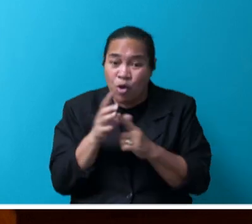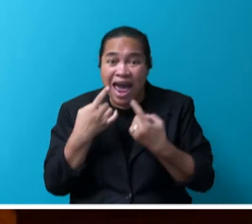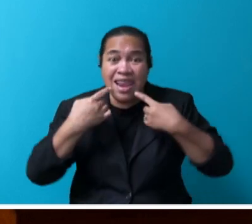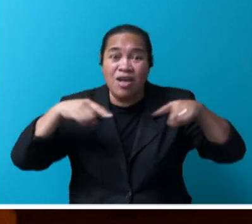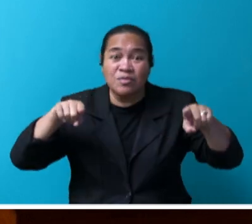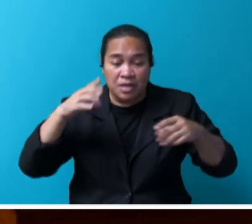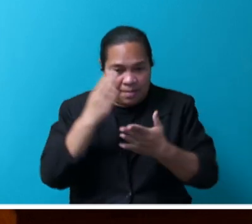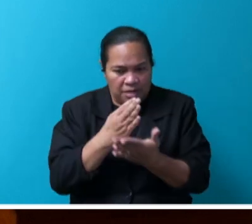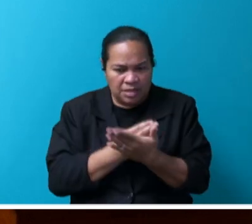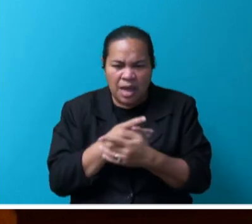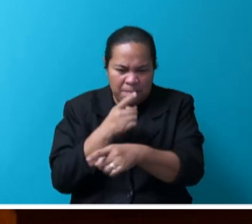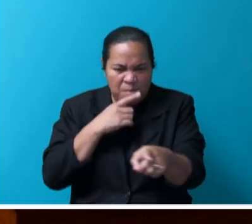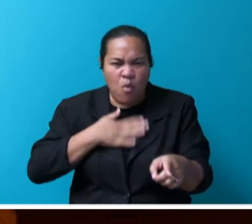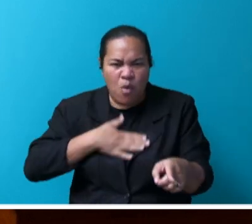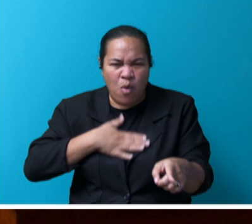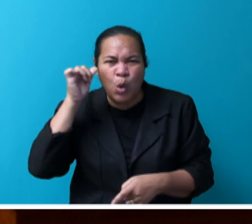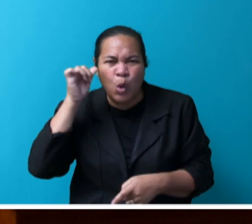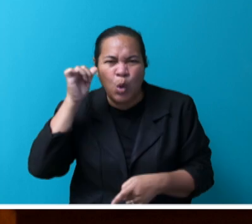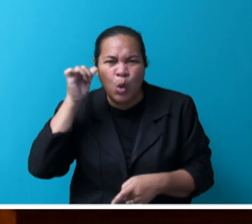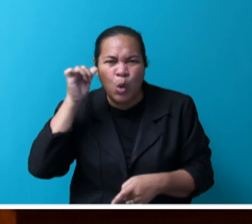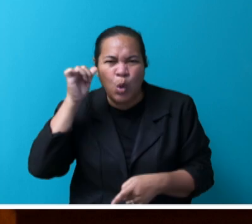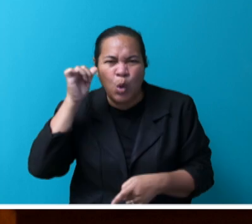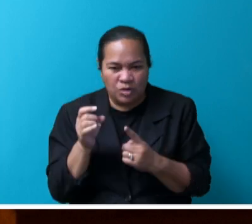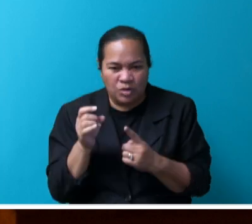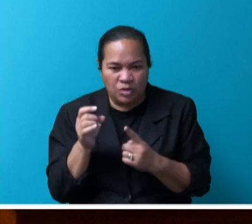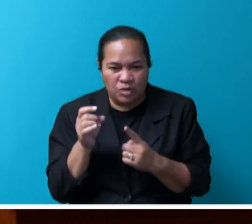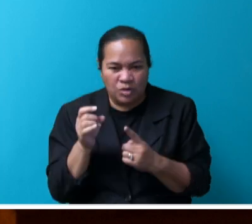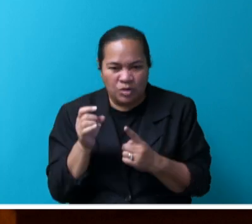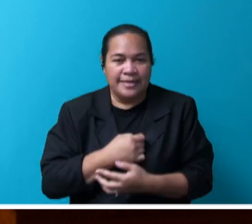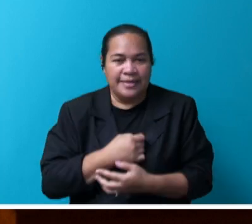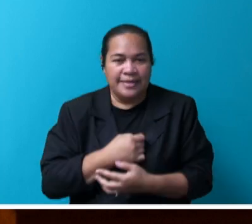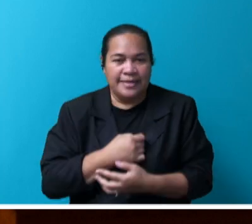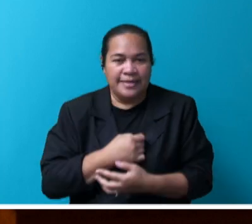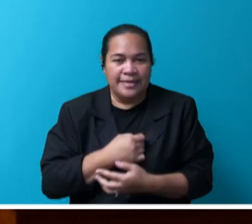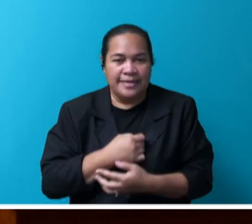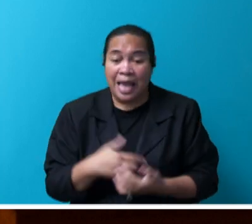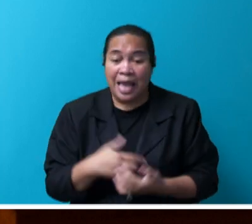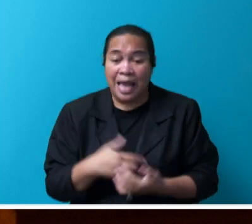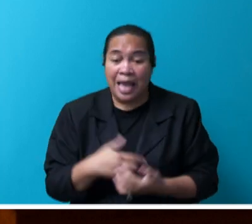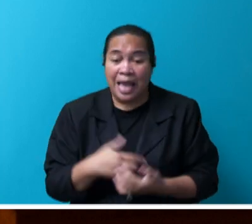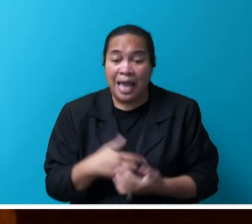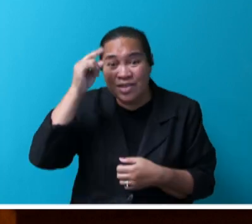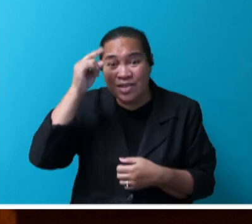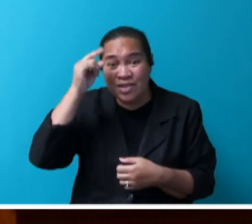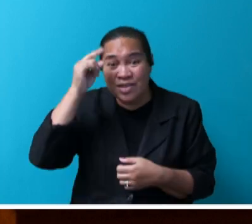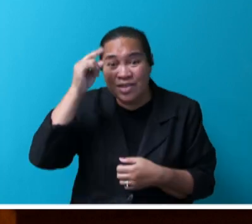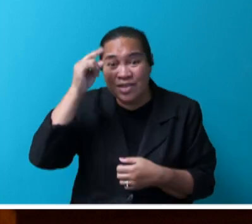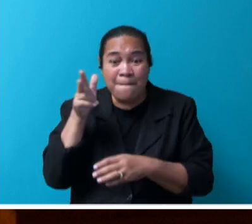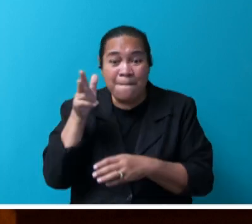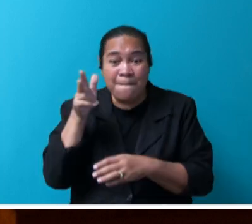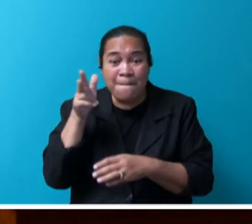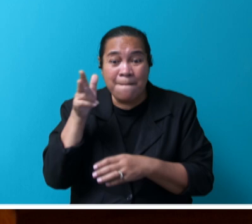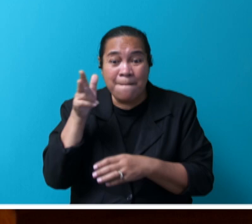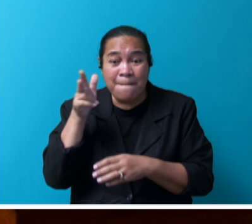happy. And this coalition government will not hide away from that, but will confront it with all